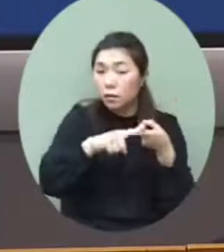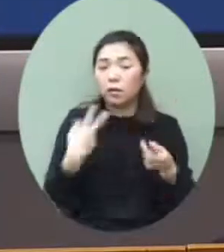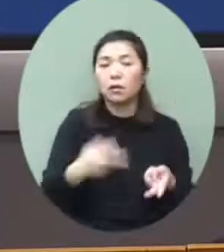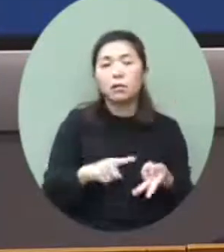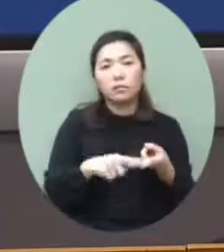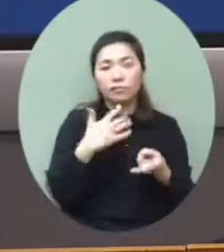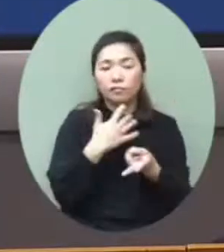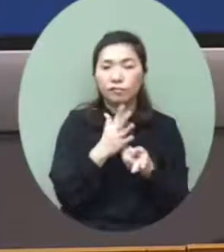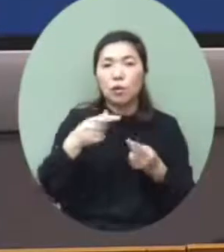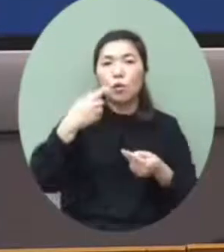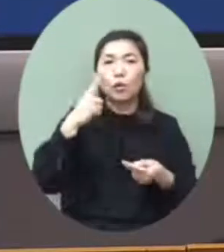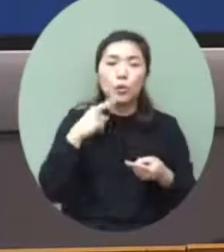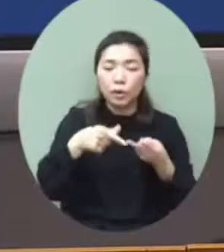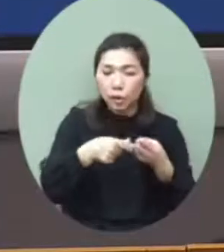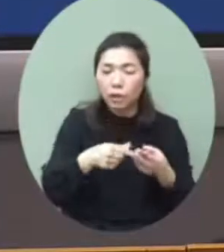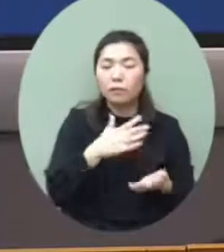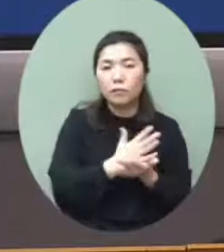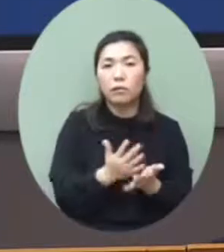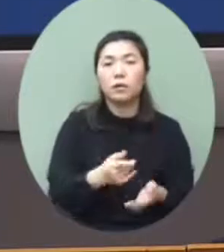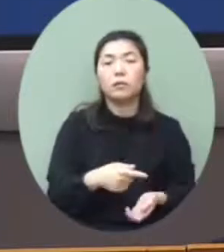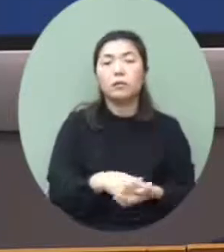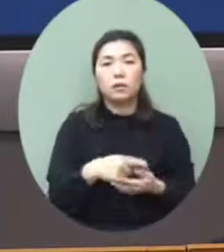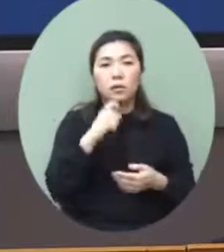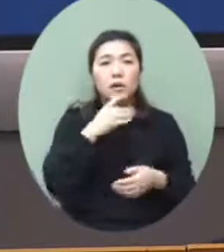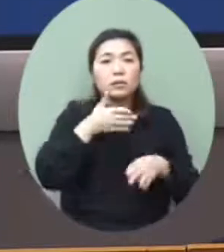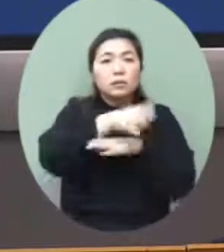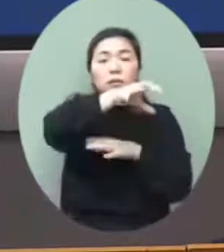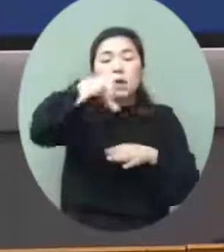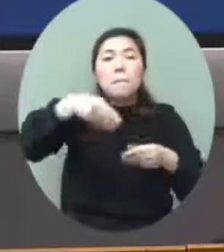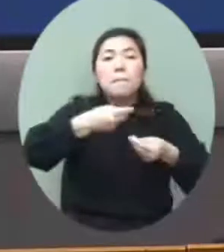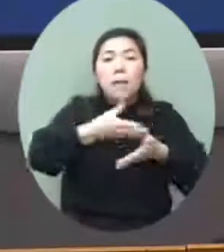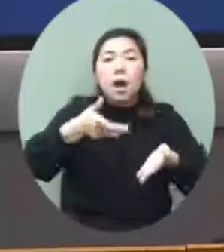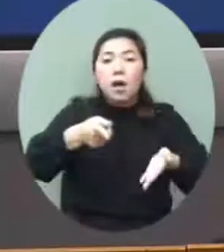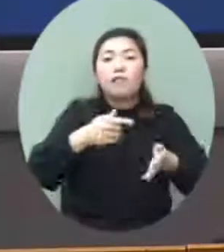distributed, including an oximeter, thermometer, etc.